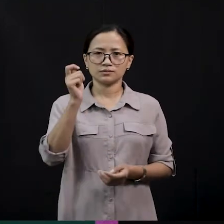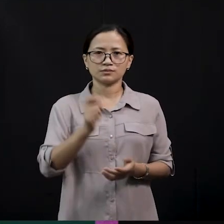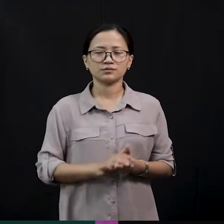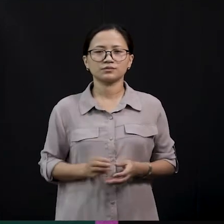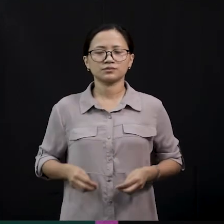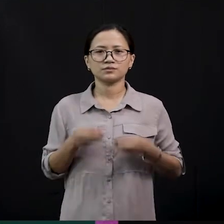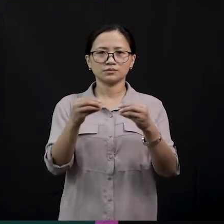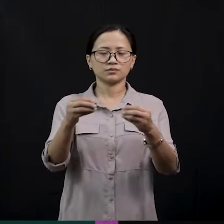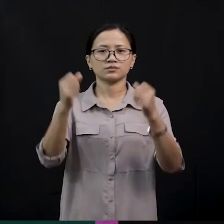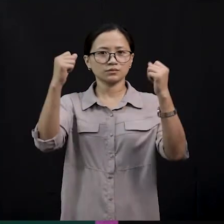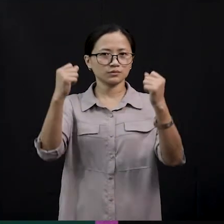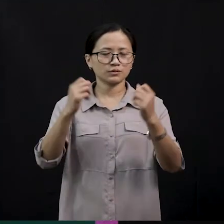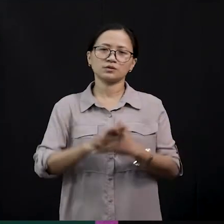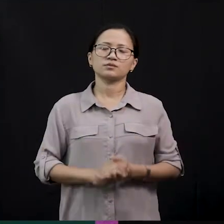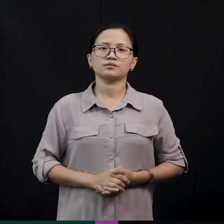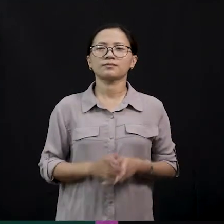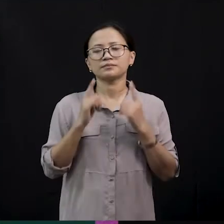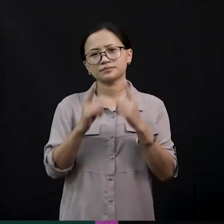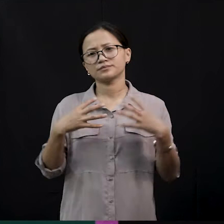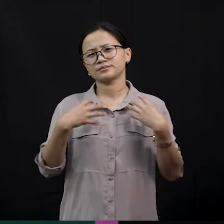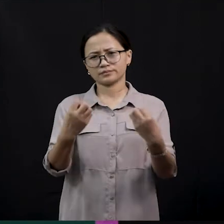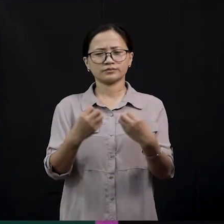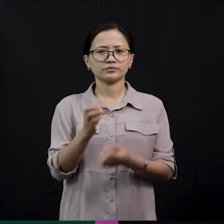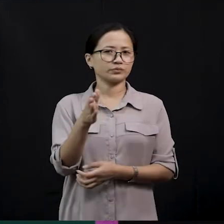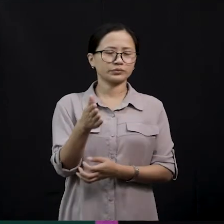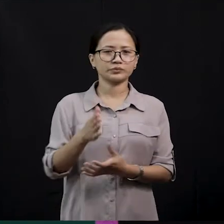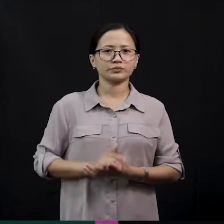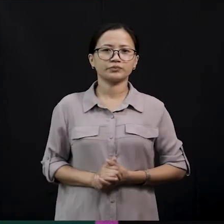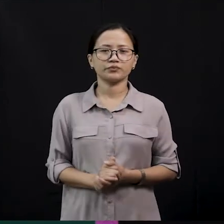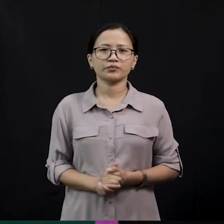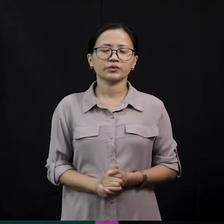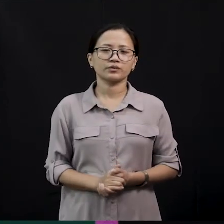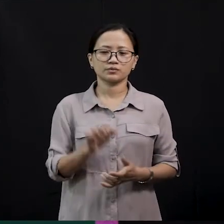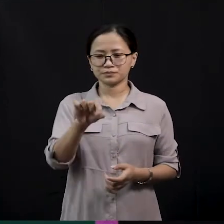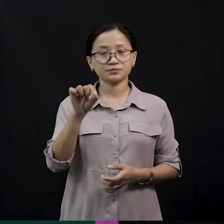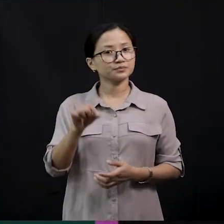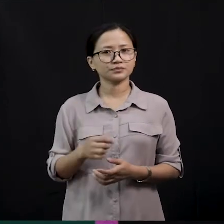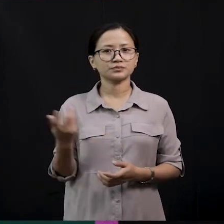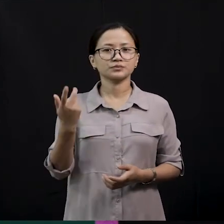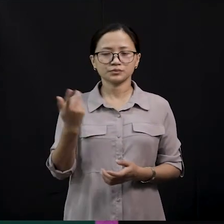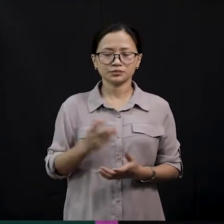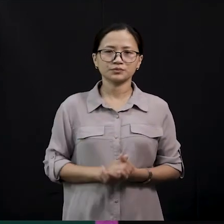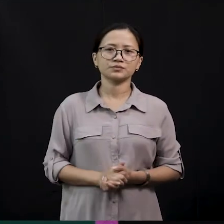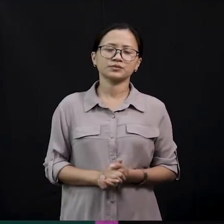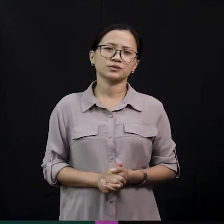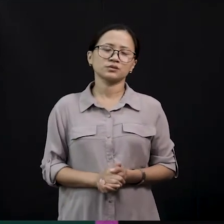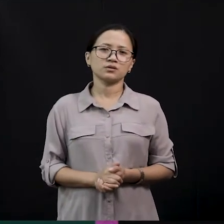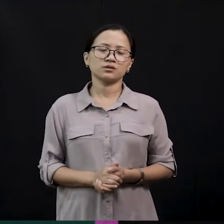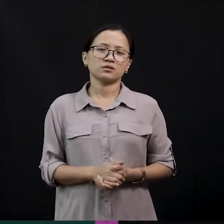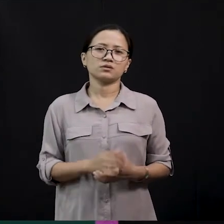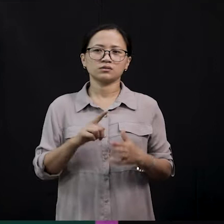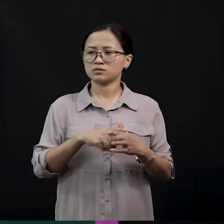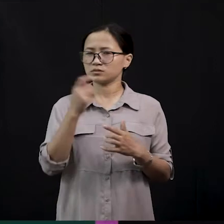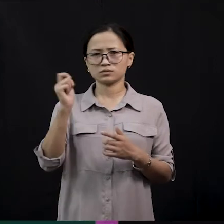he would be given power. He did not want power, in other words. So that is what we find here. He got a very attractive